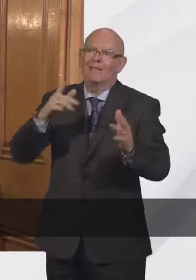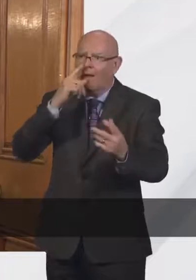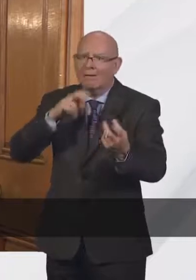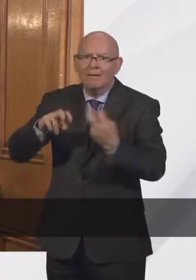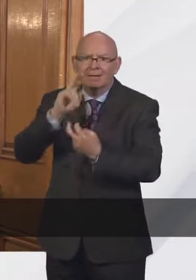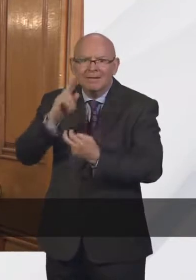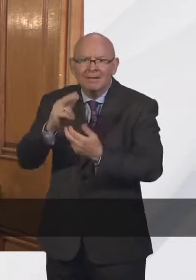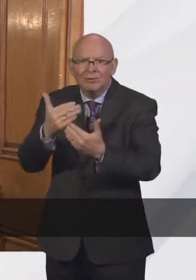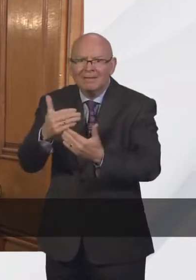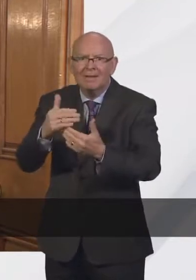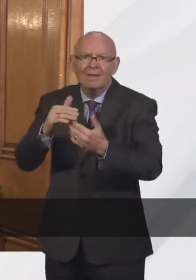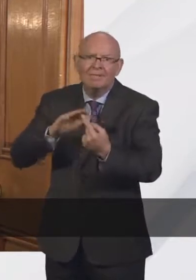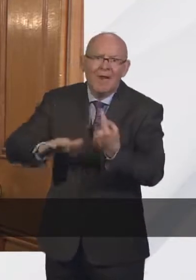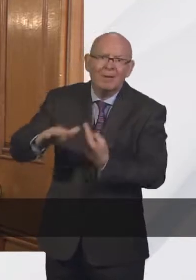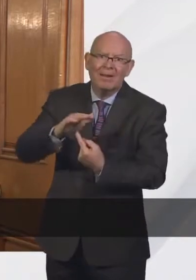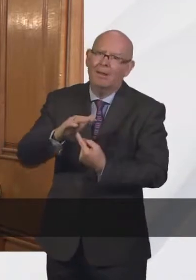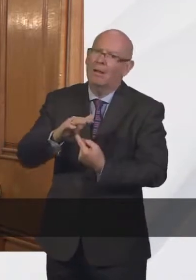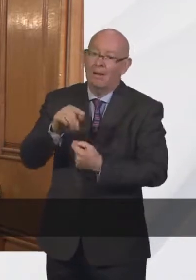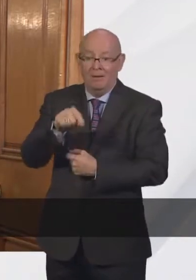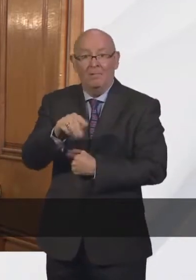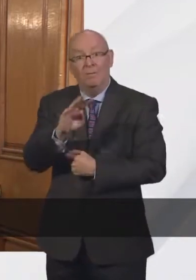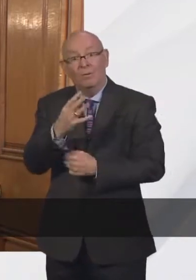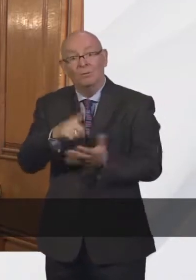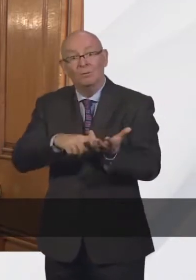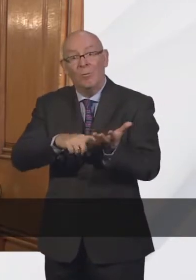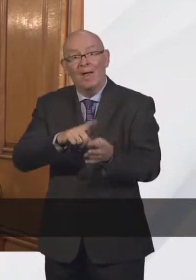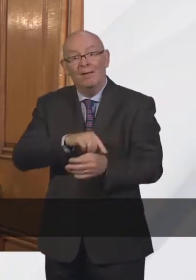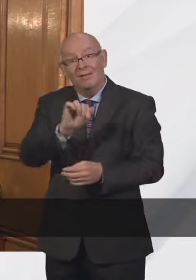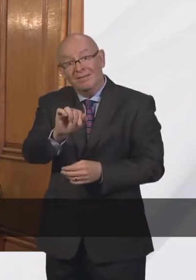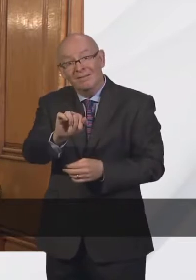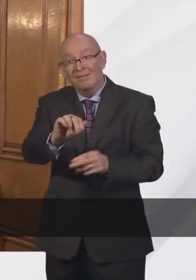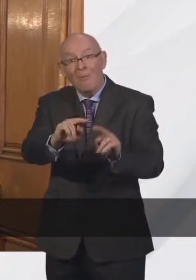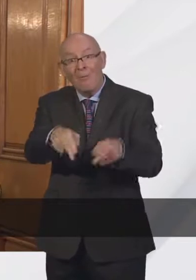be indoors or outside, at your home, in